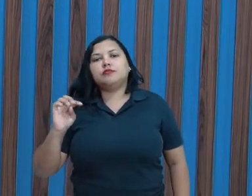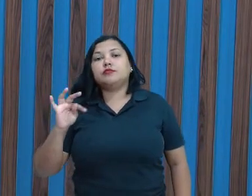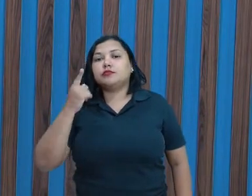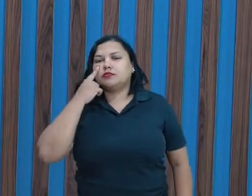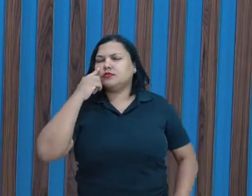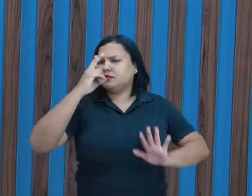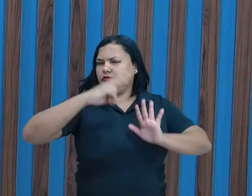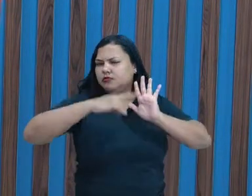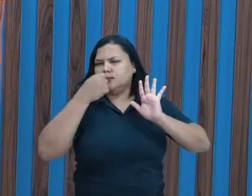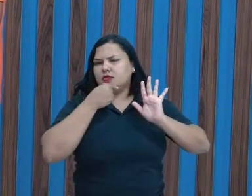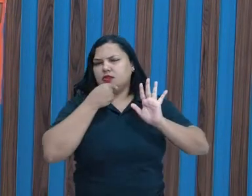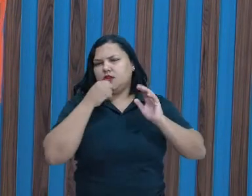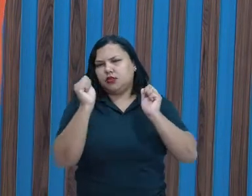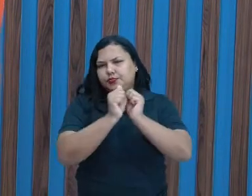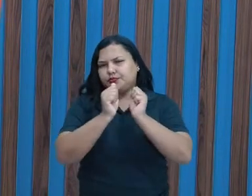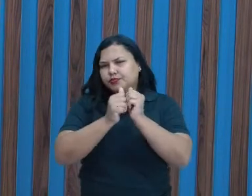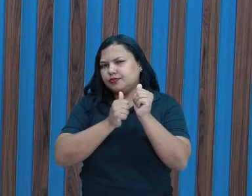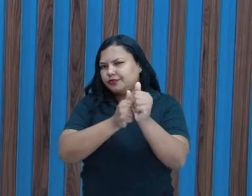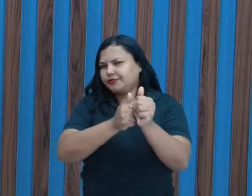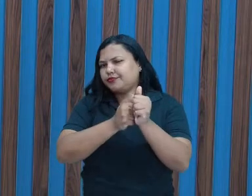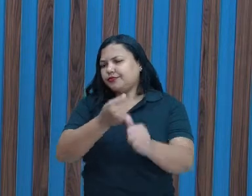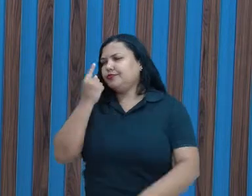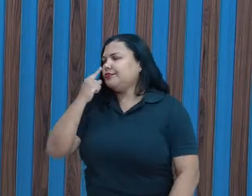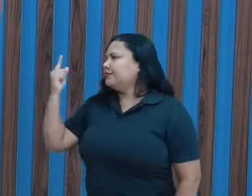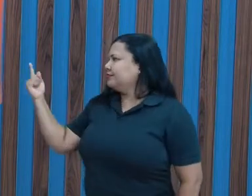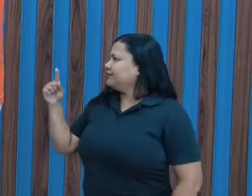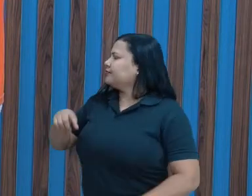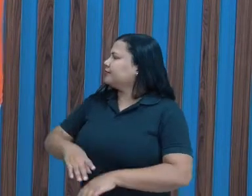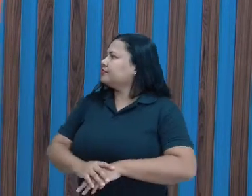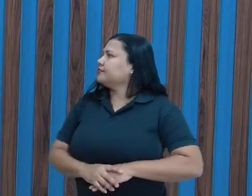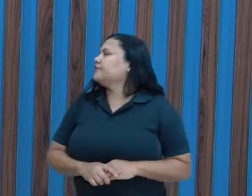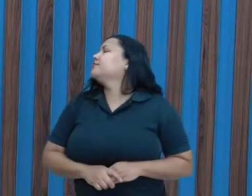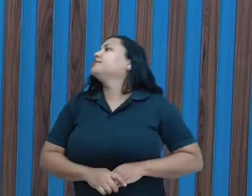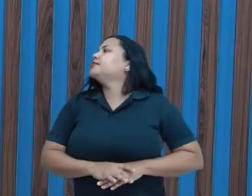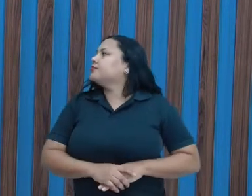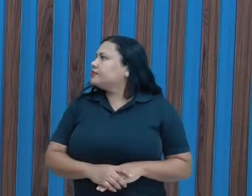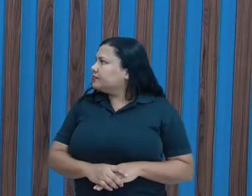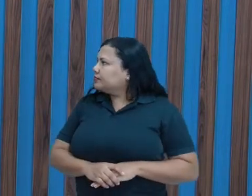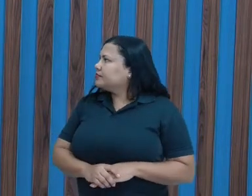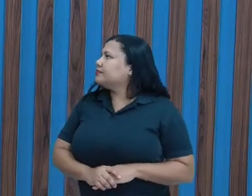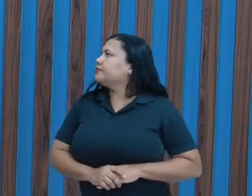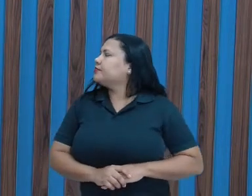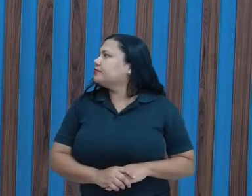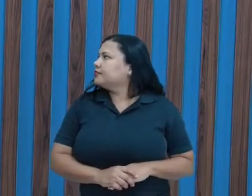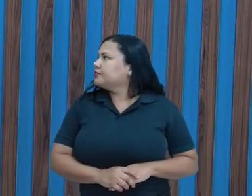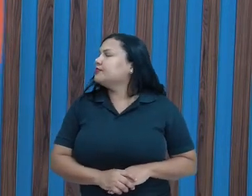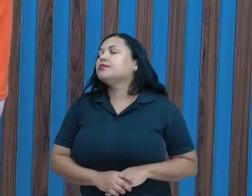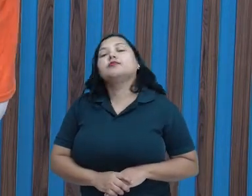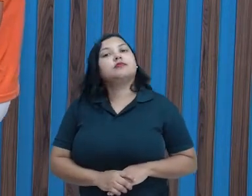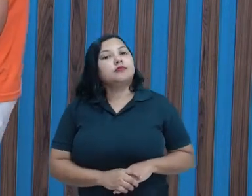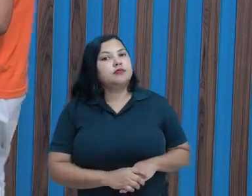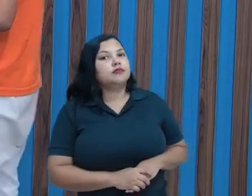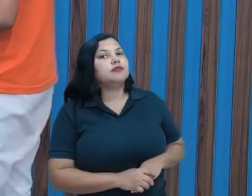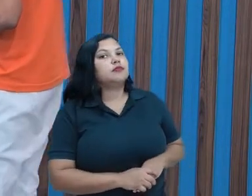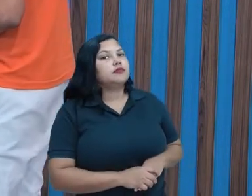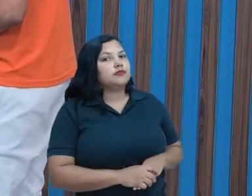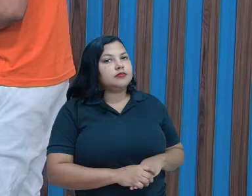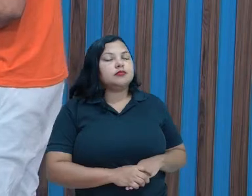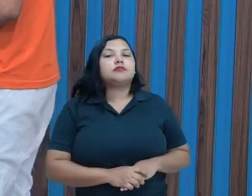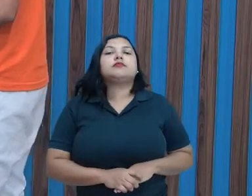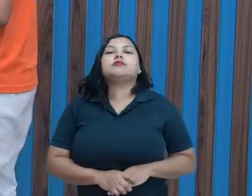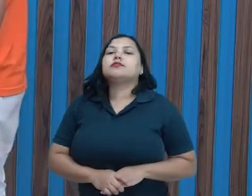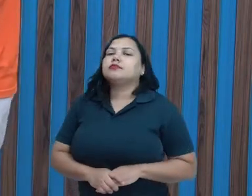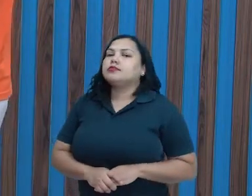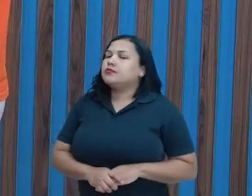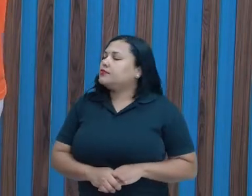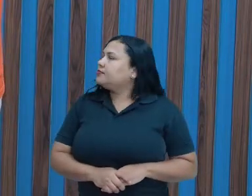both. And be one traveler, long I stood, I looking down one as far as I could.